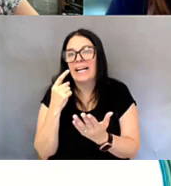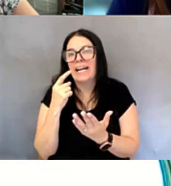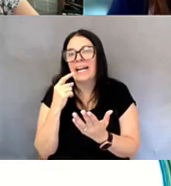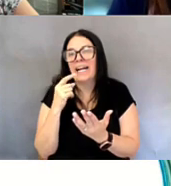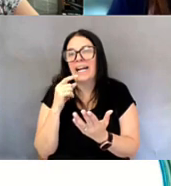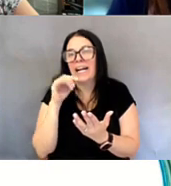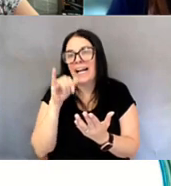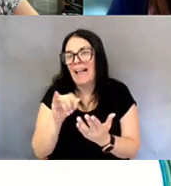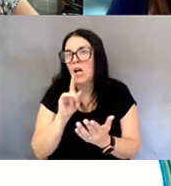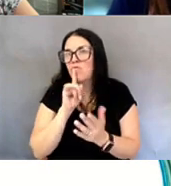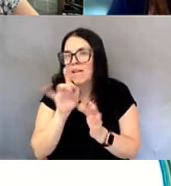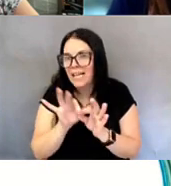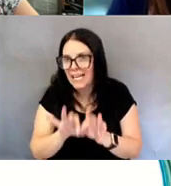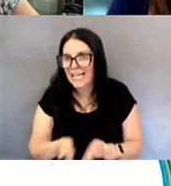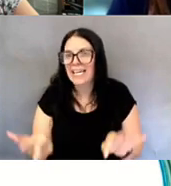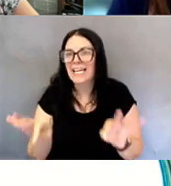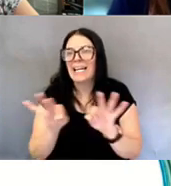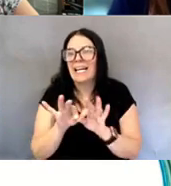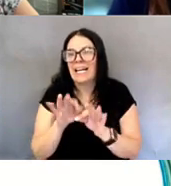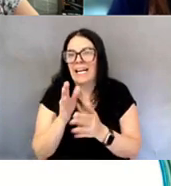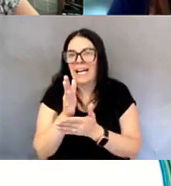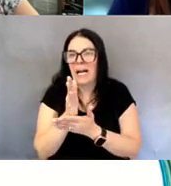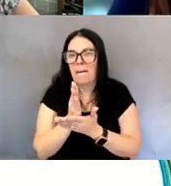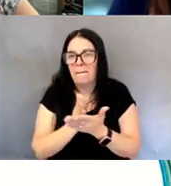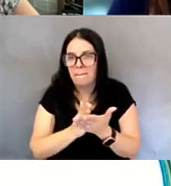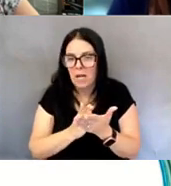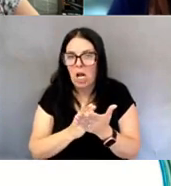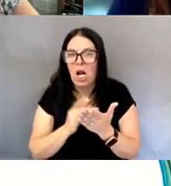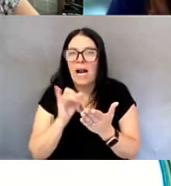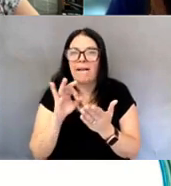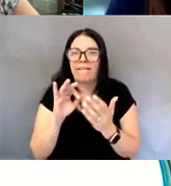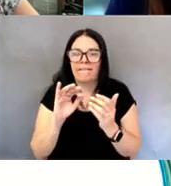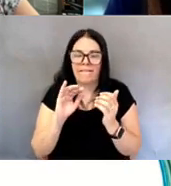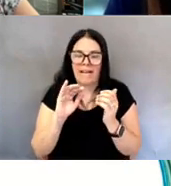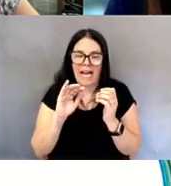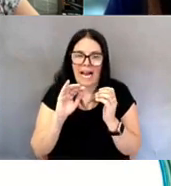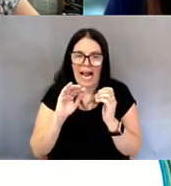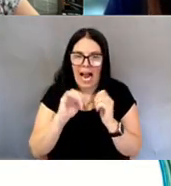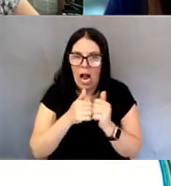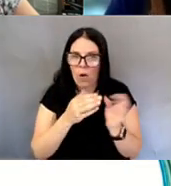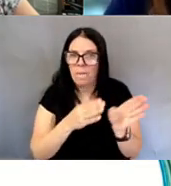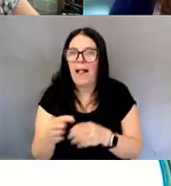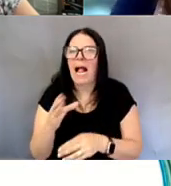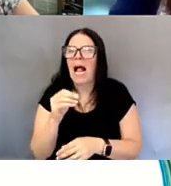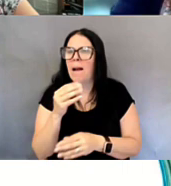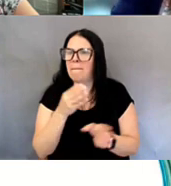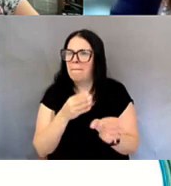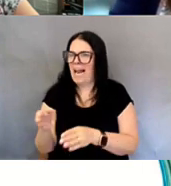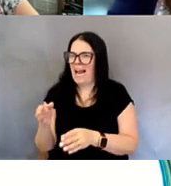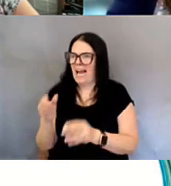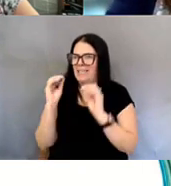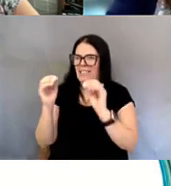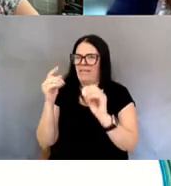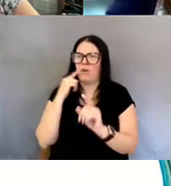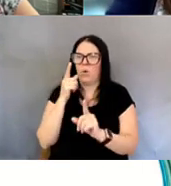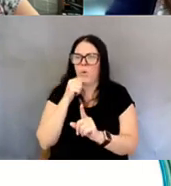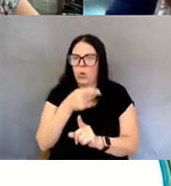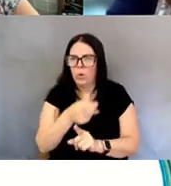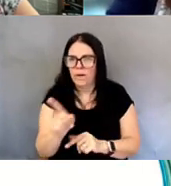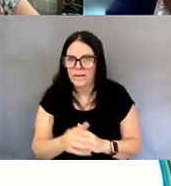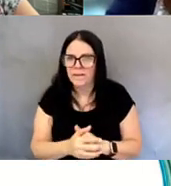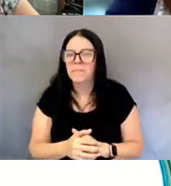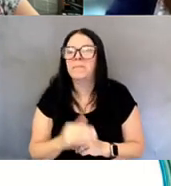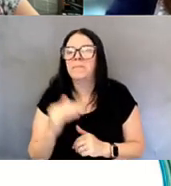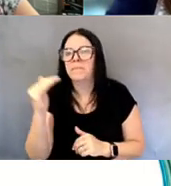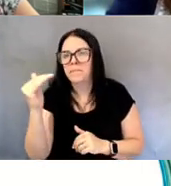a key element of knowing how to plan and for whom you're planning. Specific order to do things,